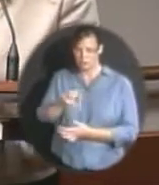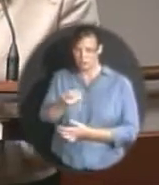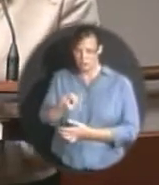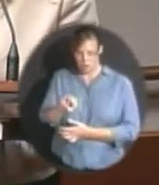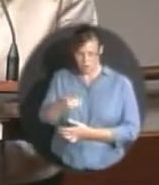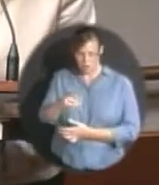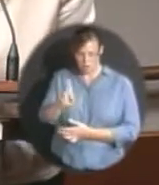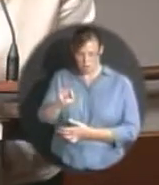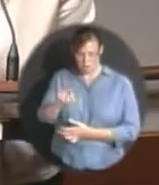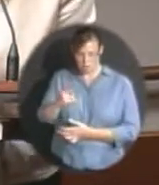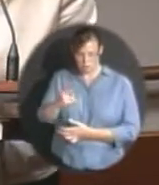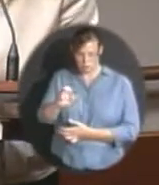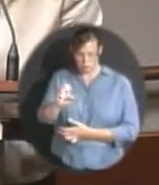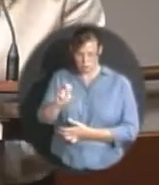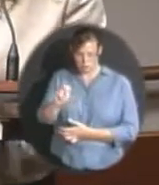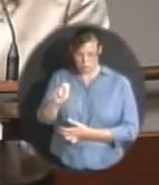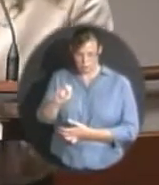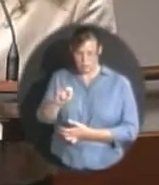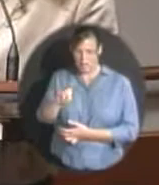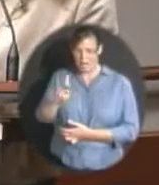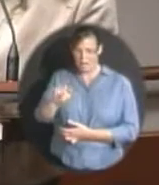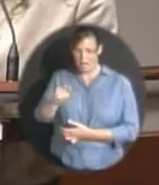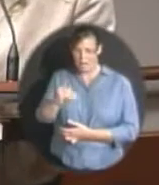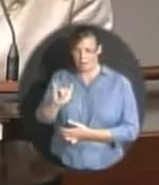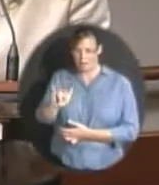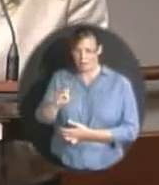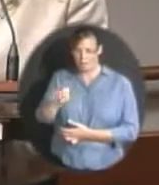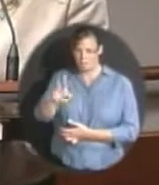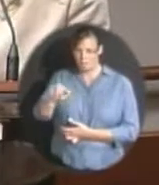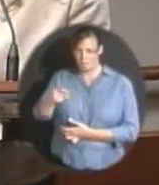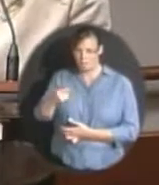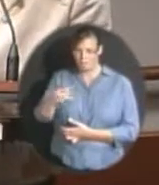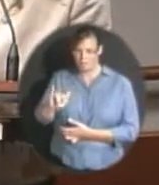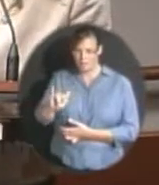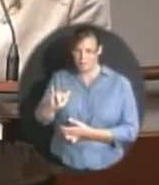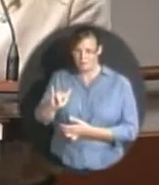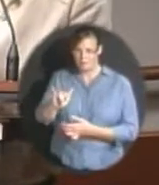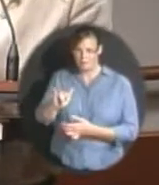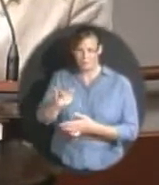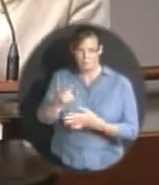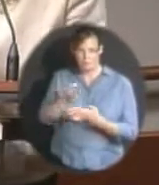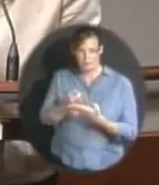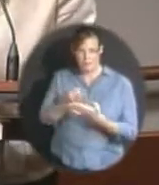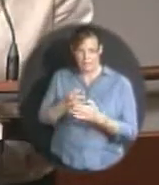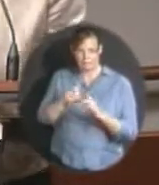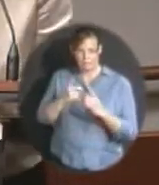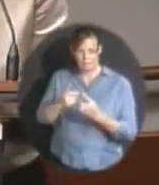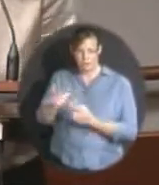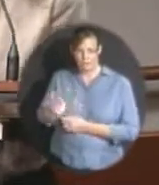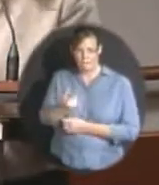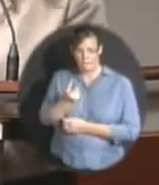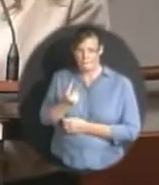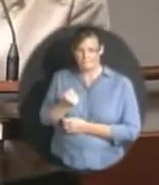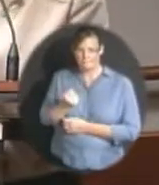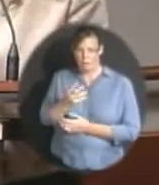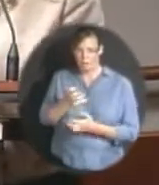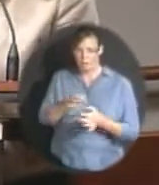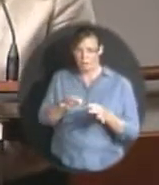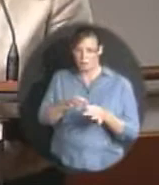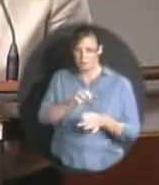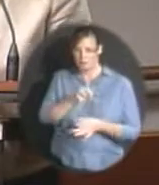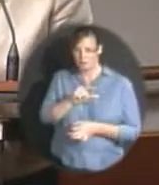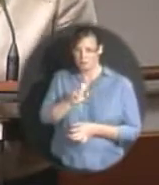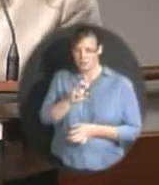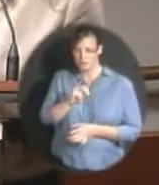Chief Financial and Operations Officer, and Kathy Murphy from the Business and Finance Division come forward? And I wanted to mention too that Jean